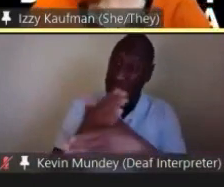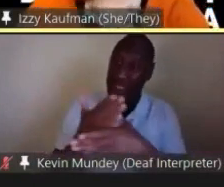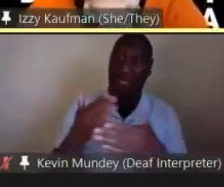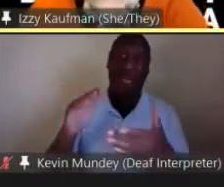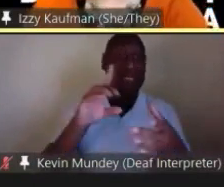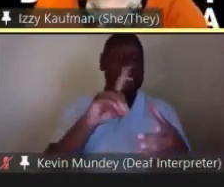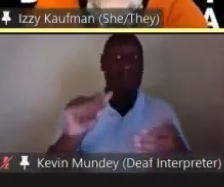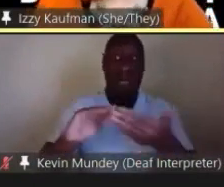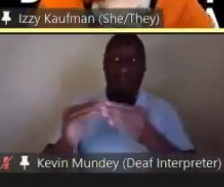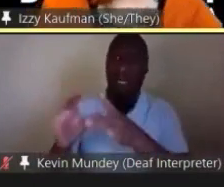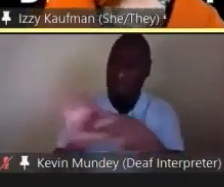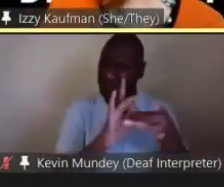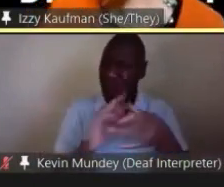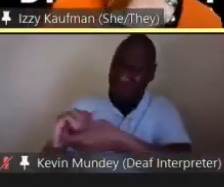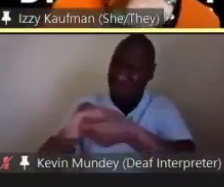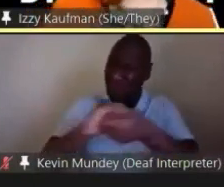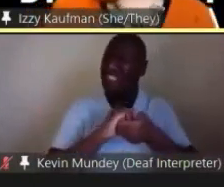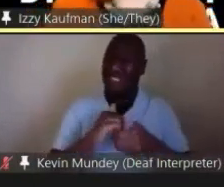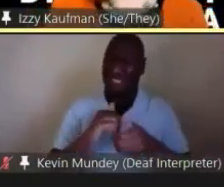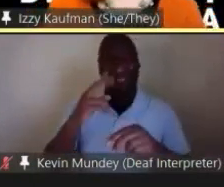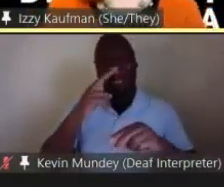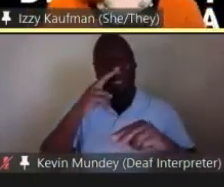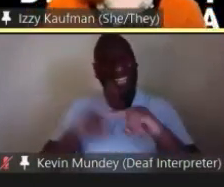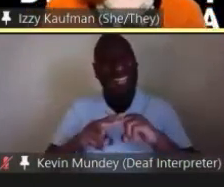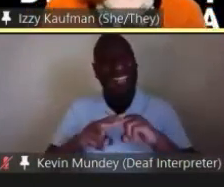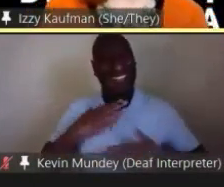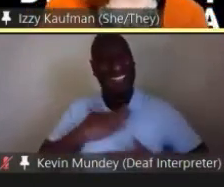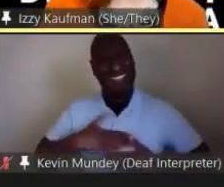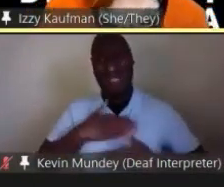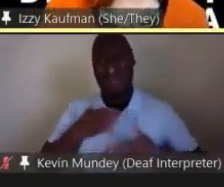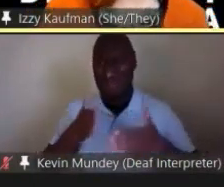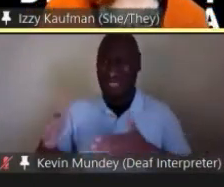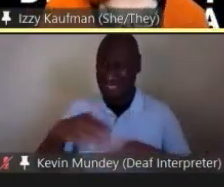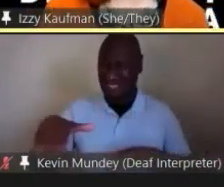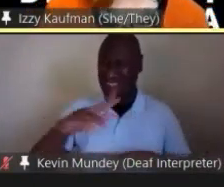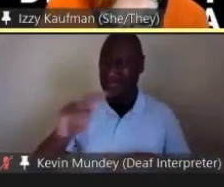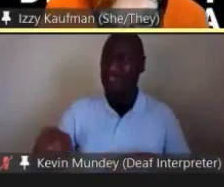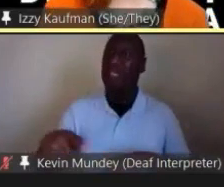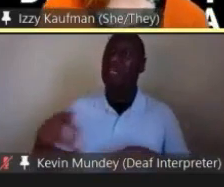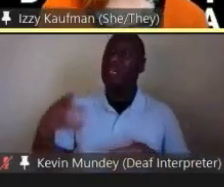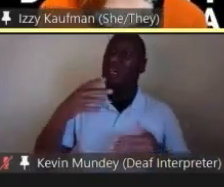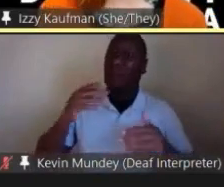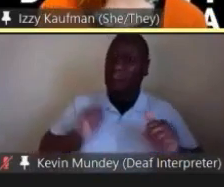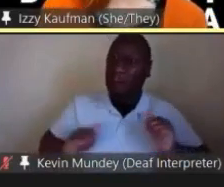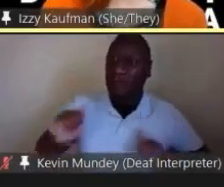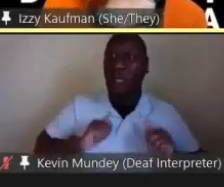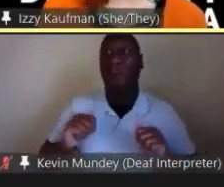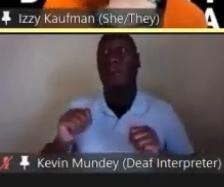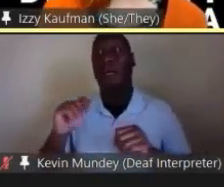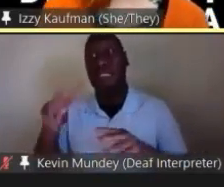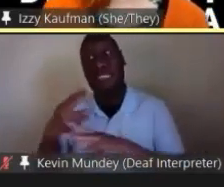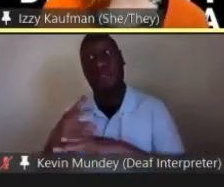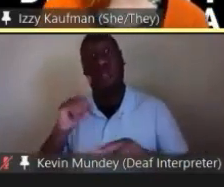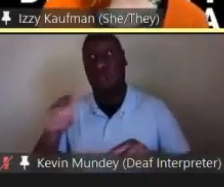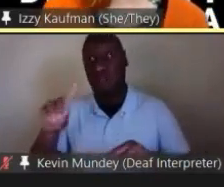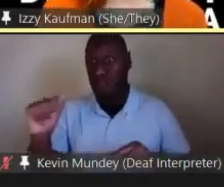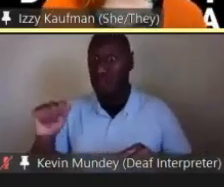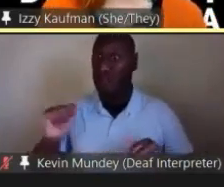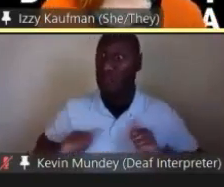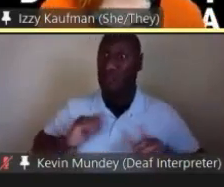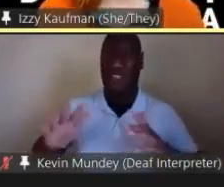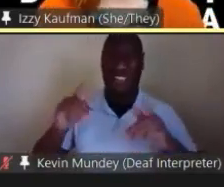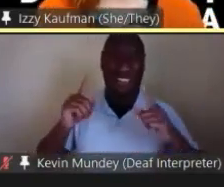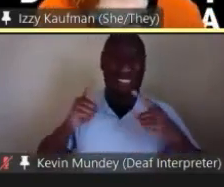fun, supportive way. Disability Pride Philadelphia features performances by world-renowned disabled performers, activists, artists,